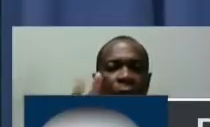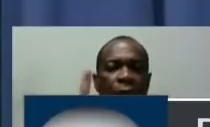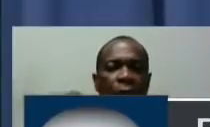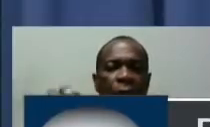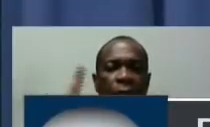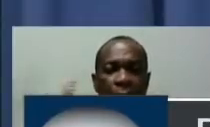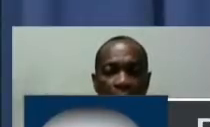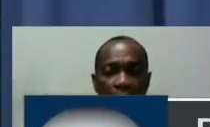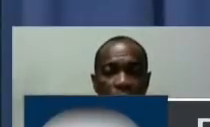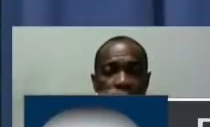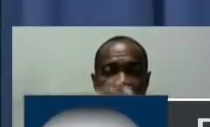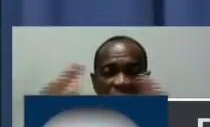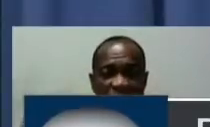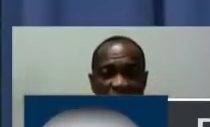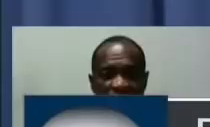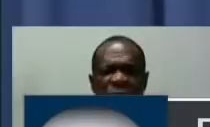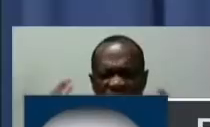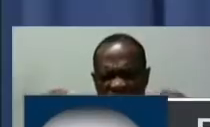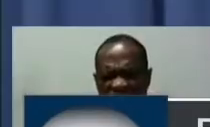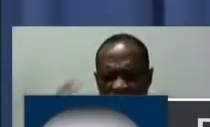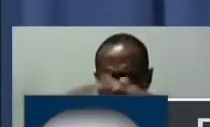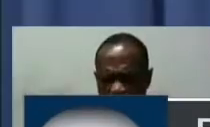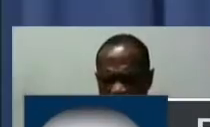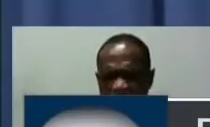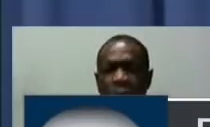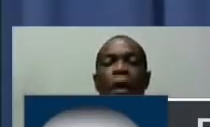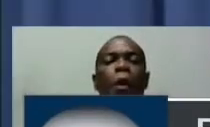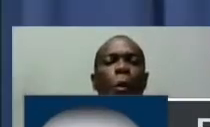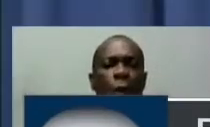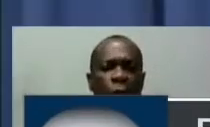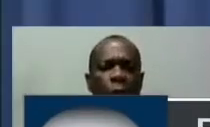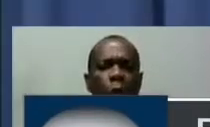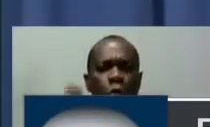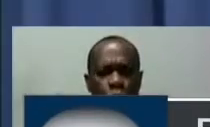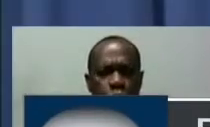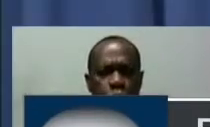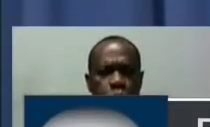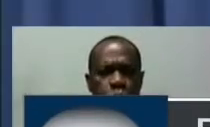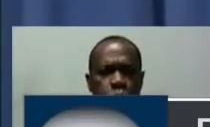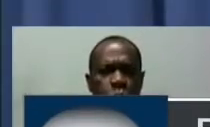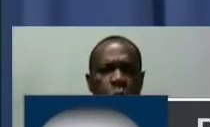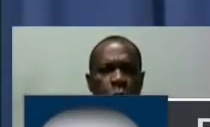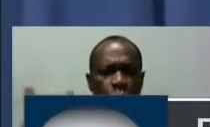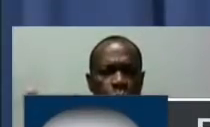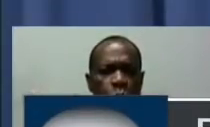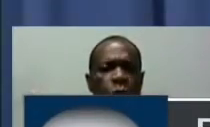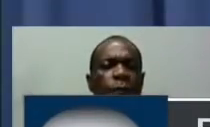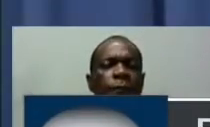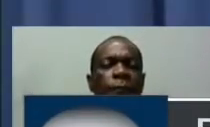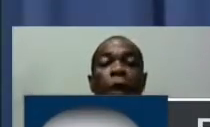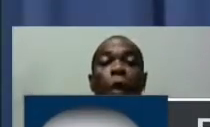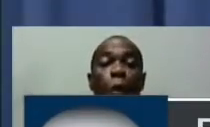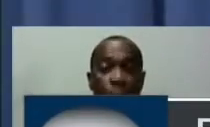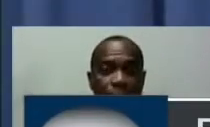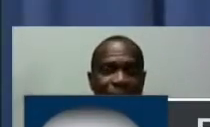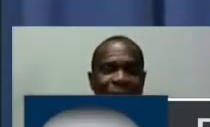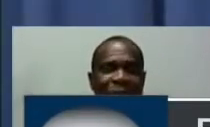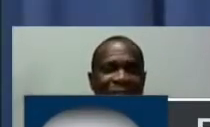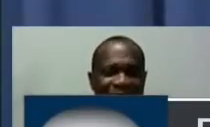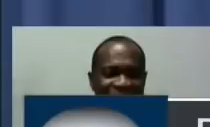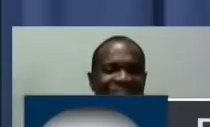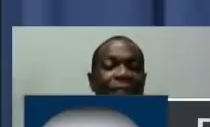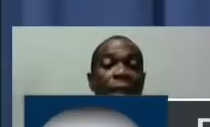is a step-down facility with oxygen, which was opened this week, and that can